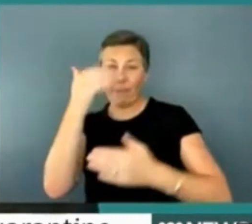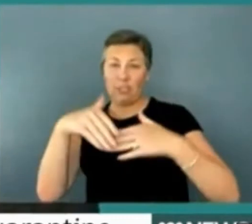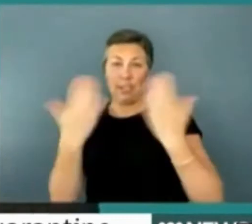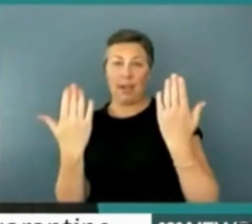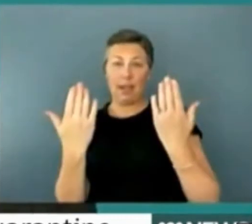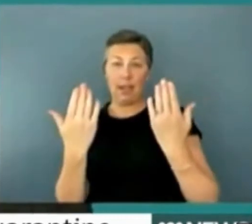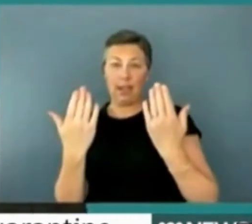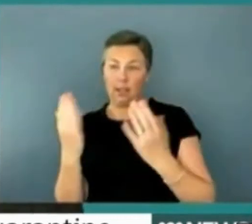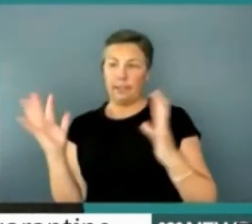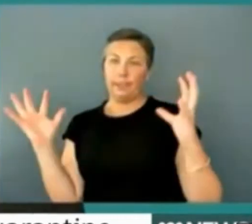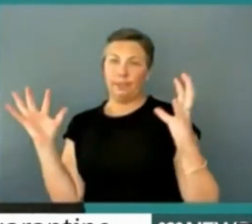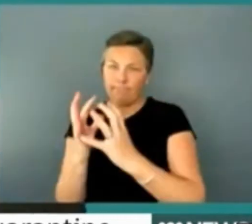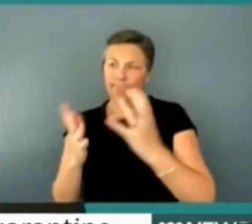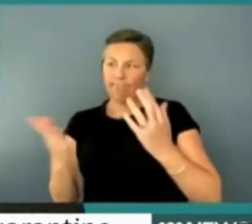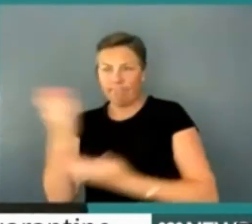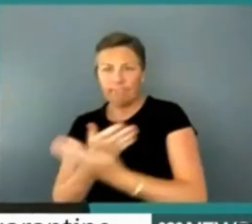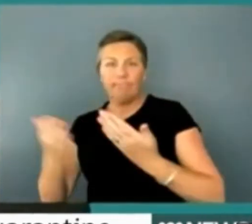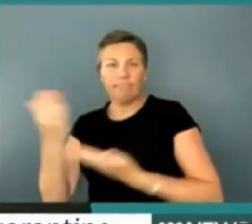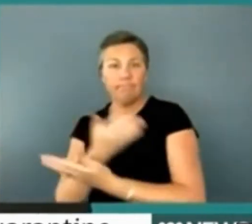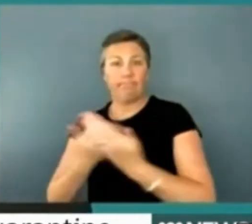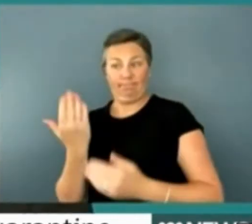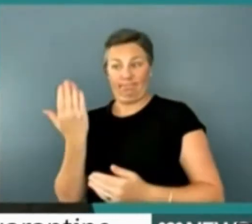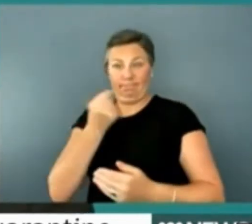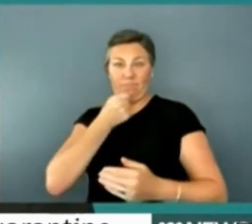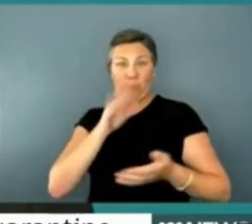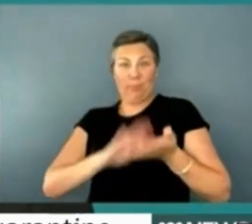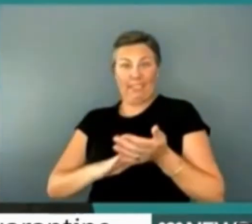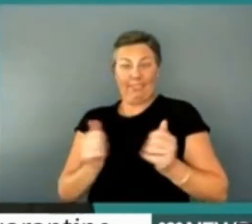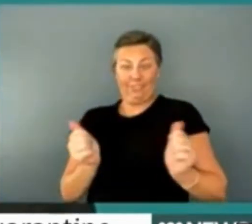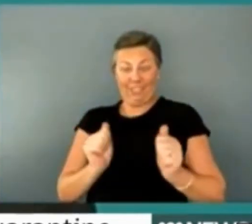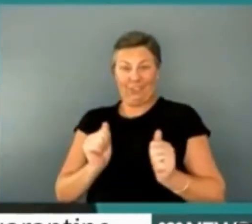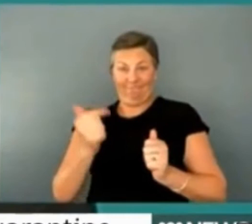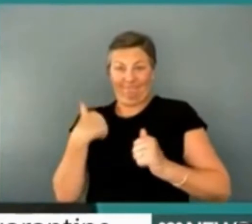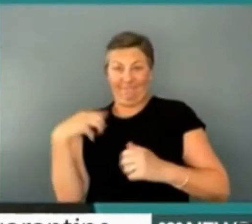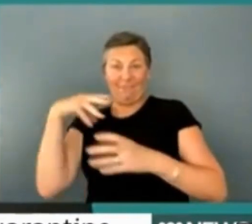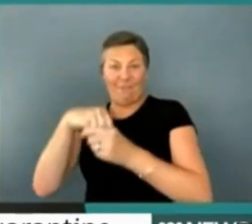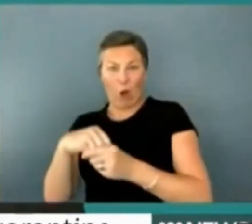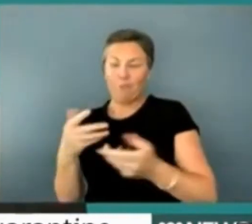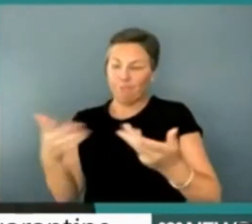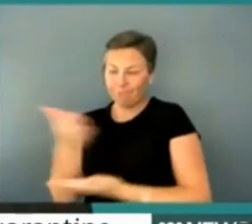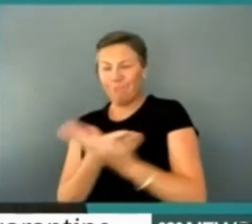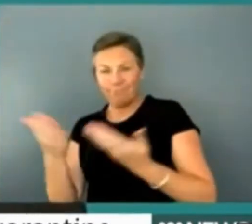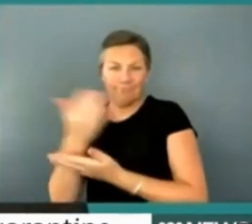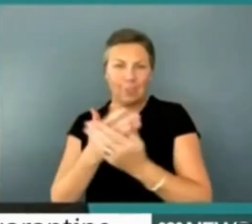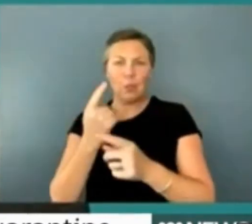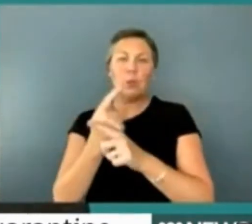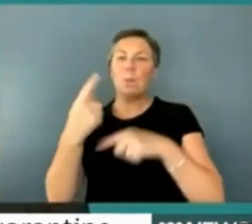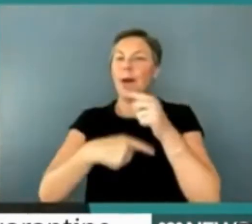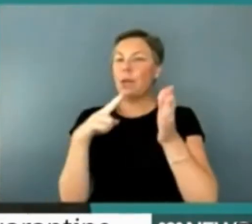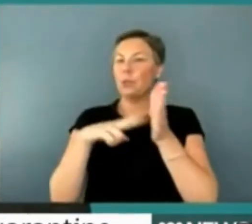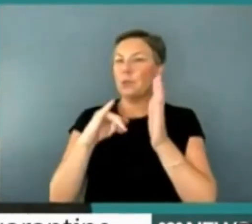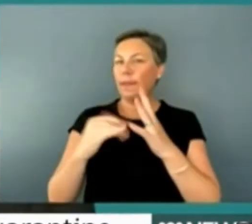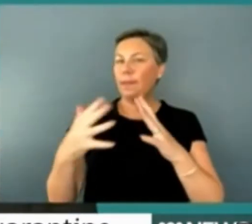We met again just a few minutes ago. I've come straight from that meeting where we discussed particularly the New South Wales